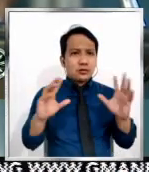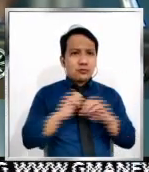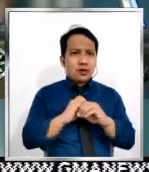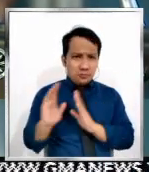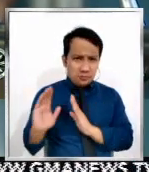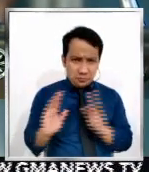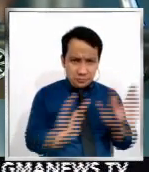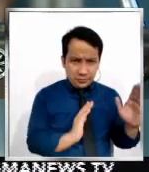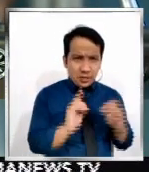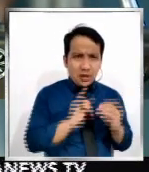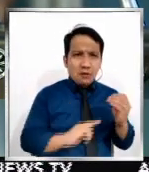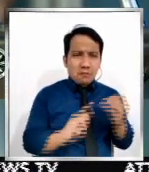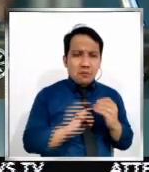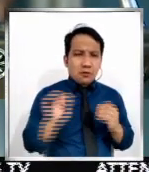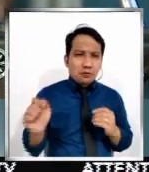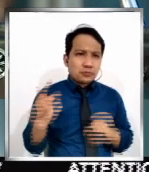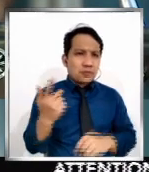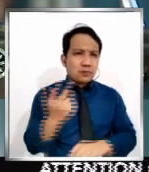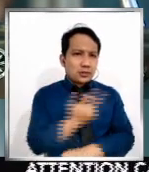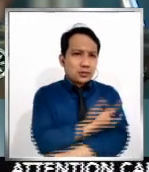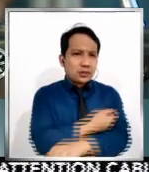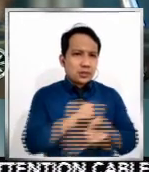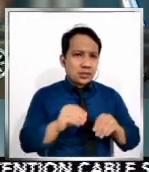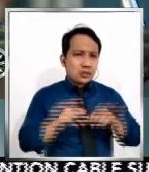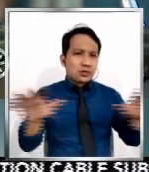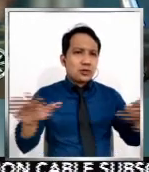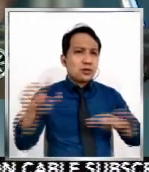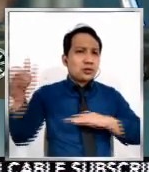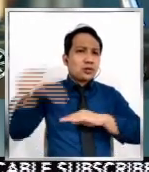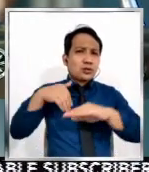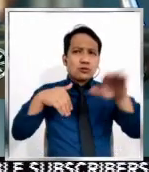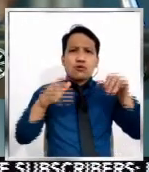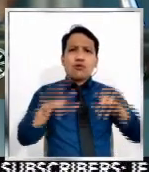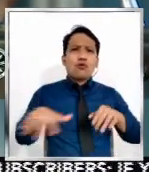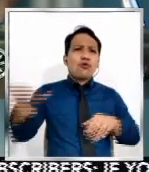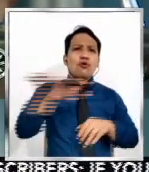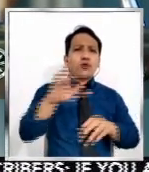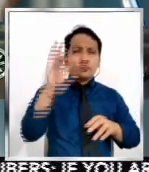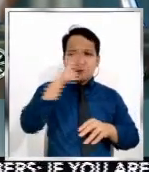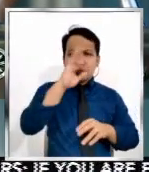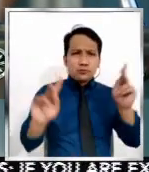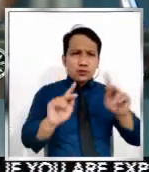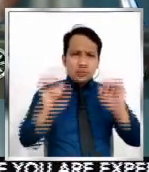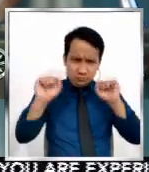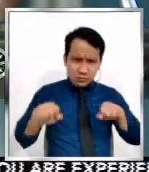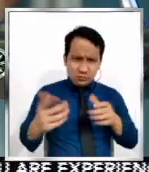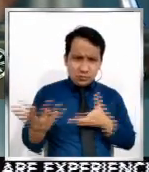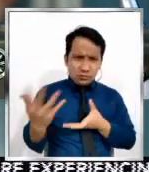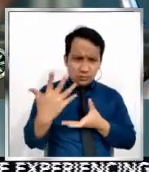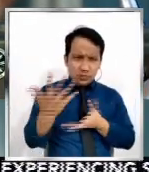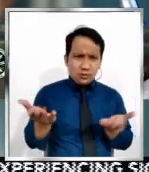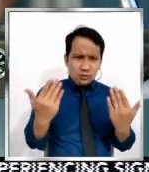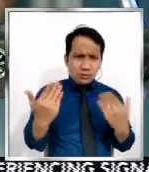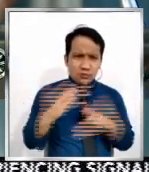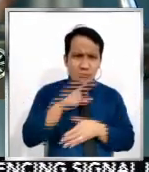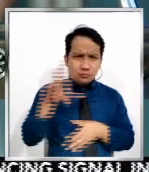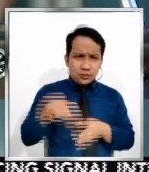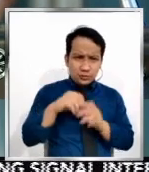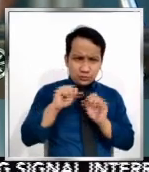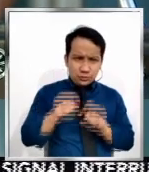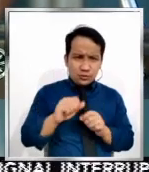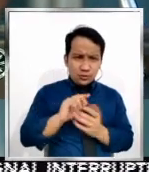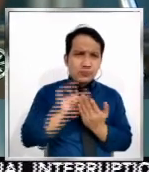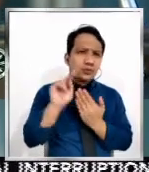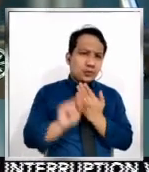vaccine rollout, we call on our countrymen to take part in this massive and historic immunization program.